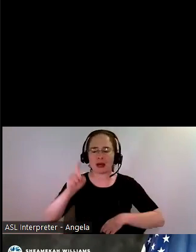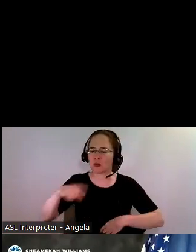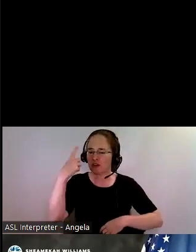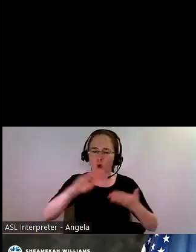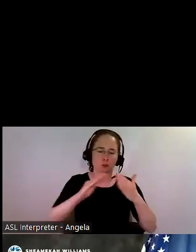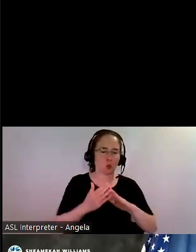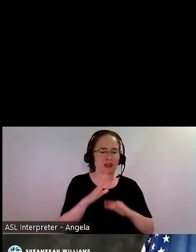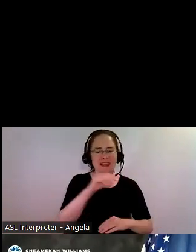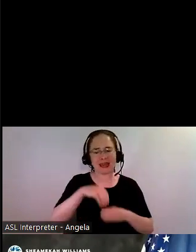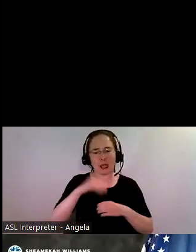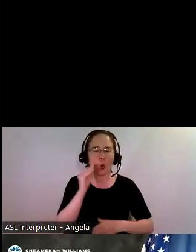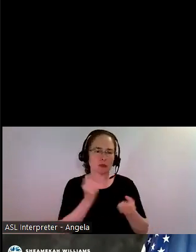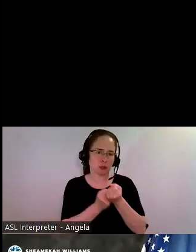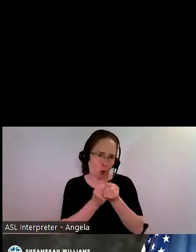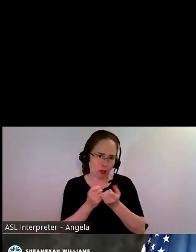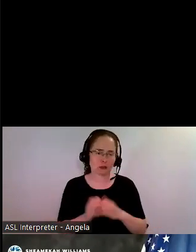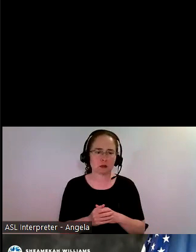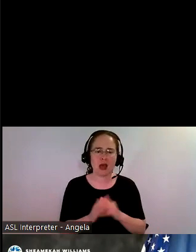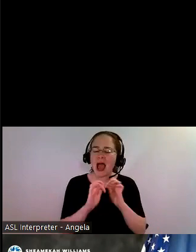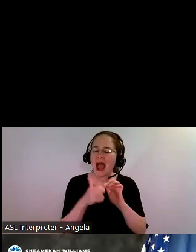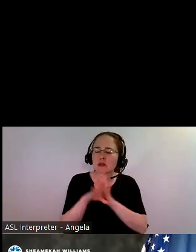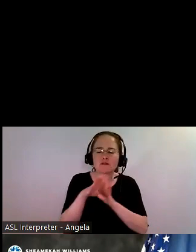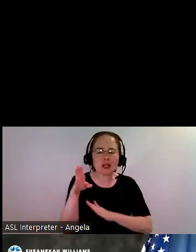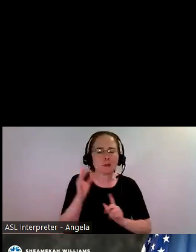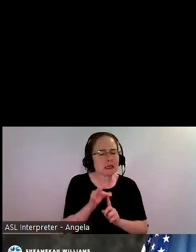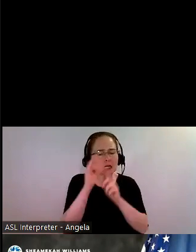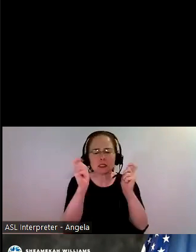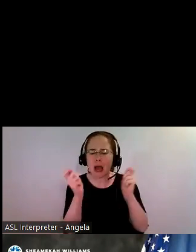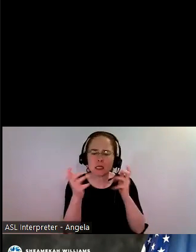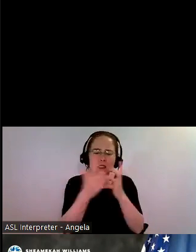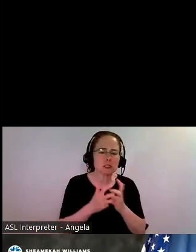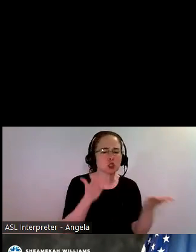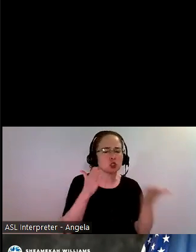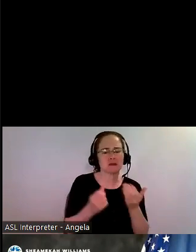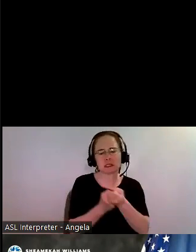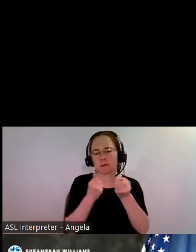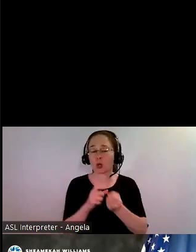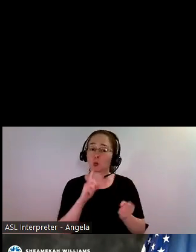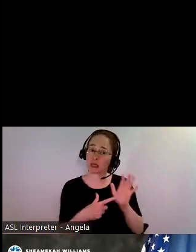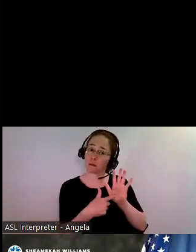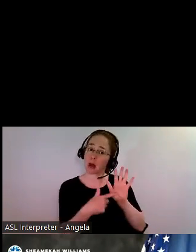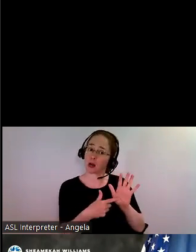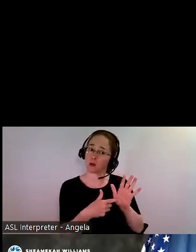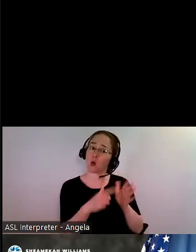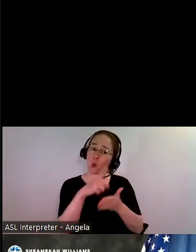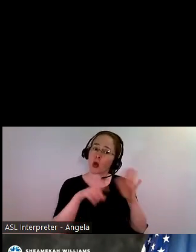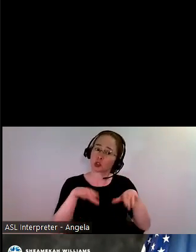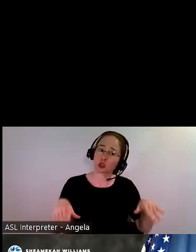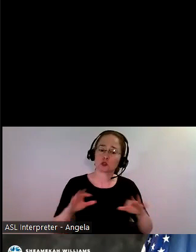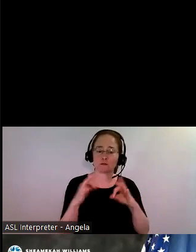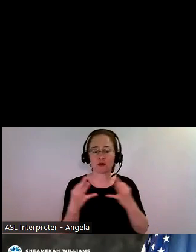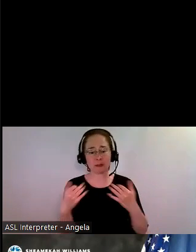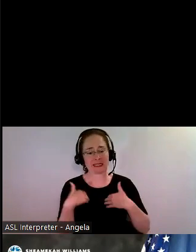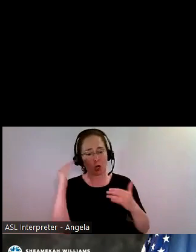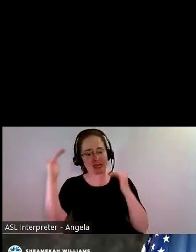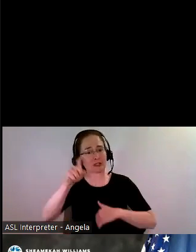supports. It also talks about how you develop and customize these services and supports to really model what's needed for children, youth, and families and young adults, and